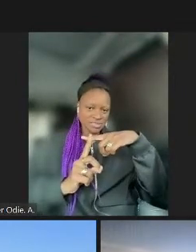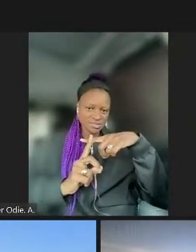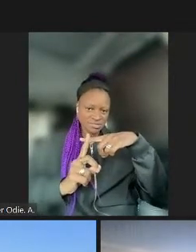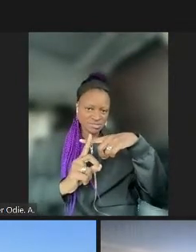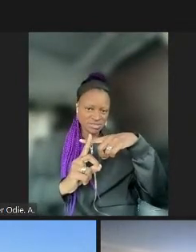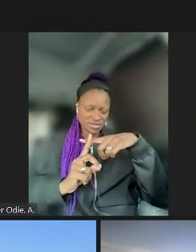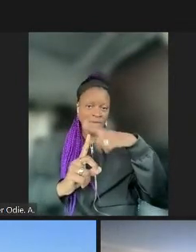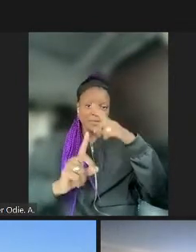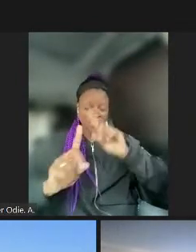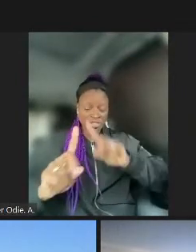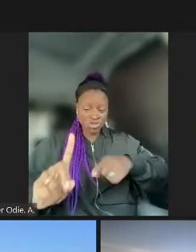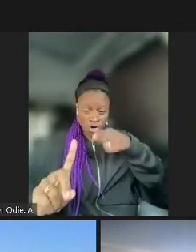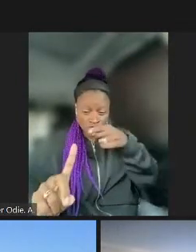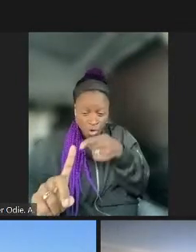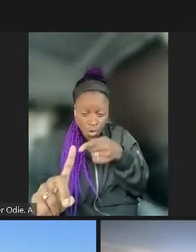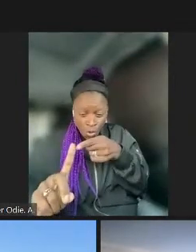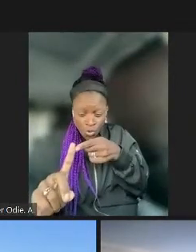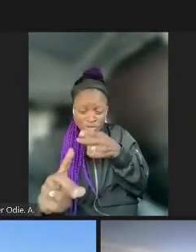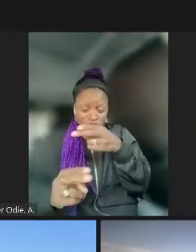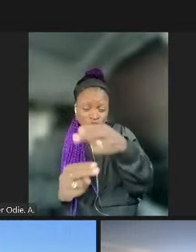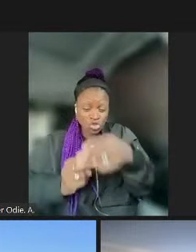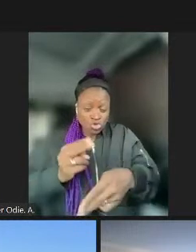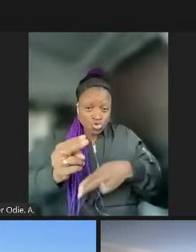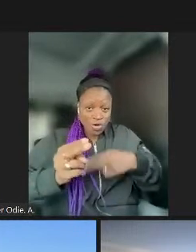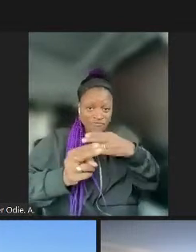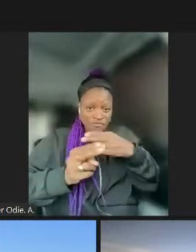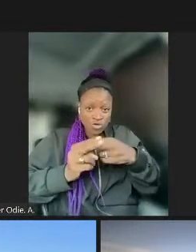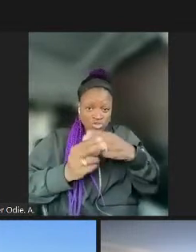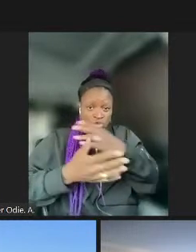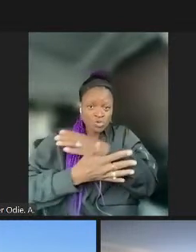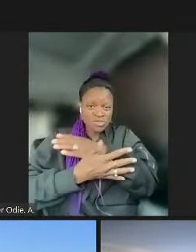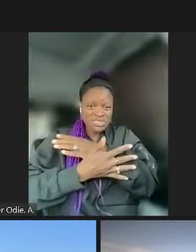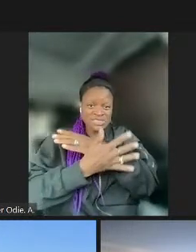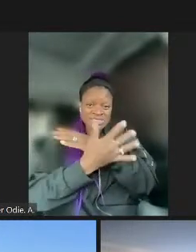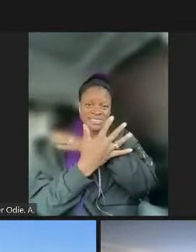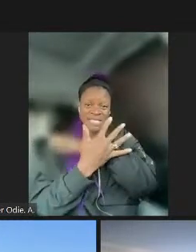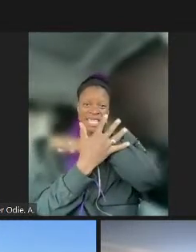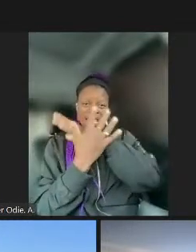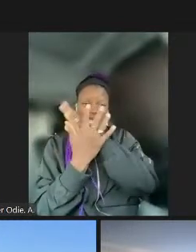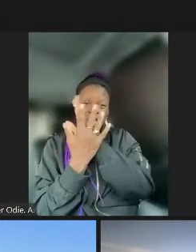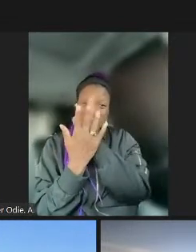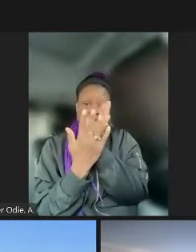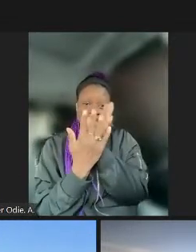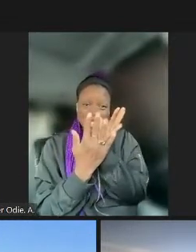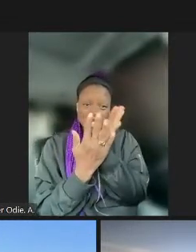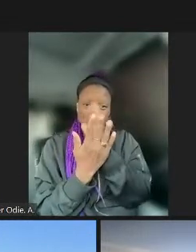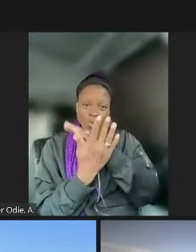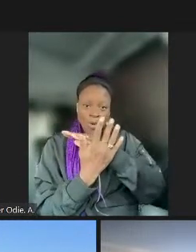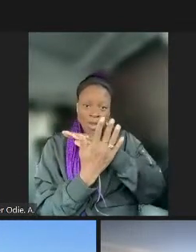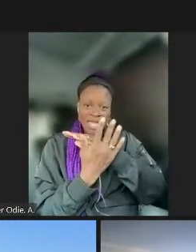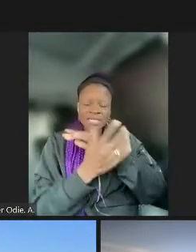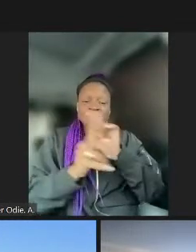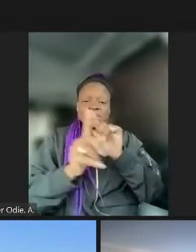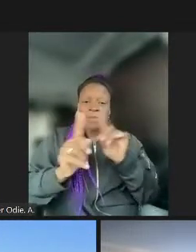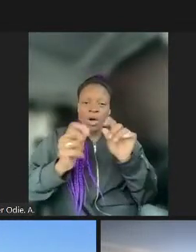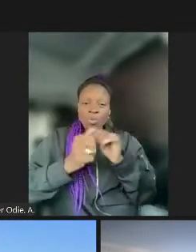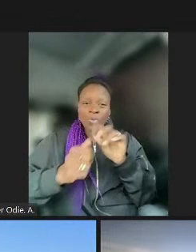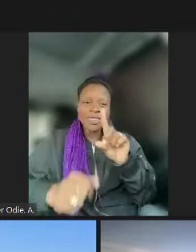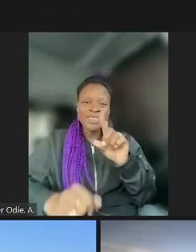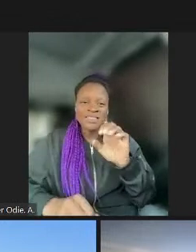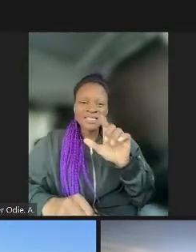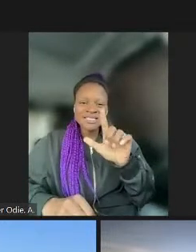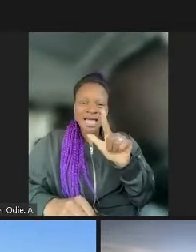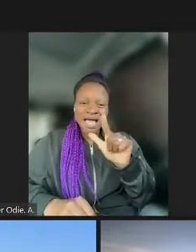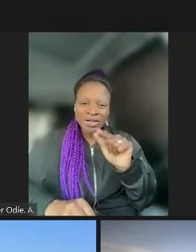do universal sequencing, but for example, during the height of the Delta surge, there was insufficient